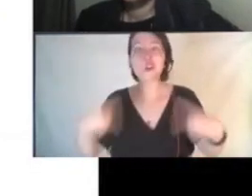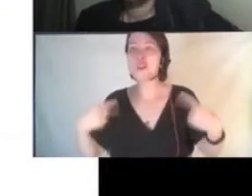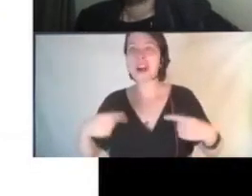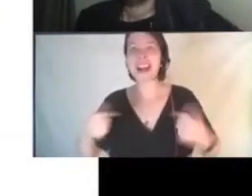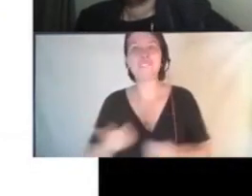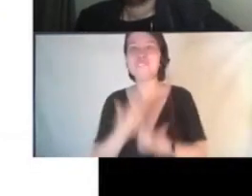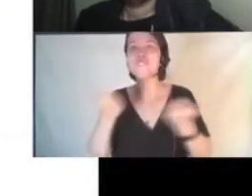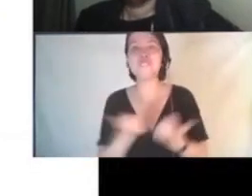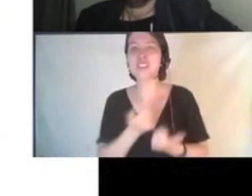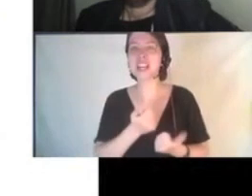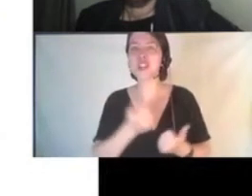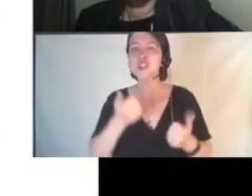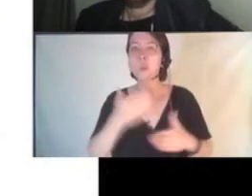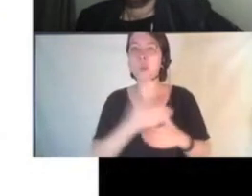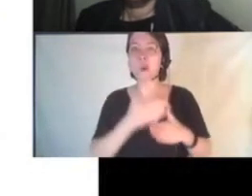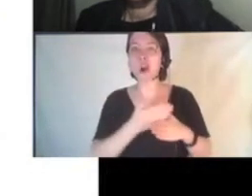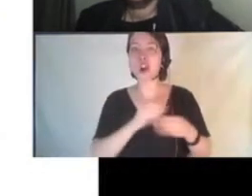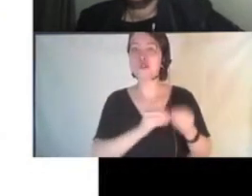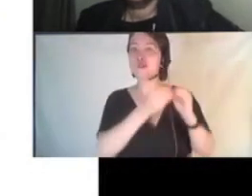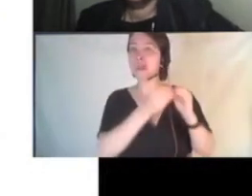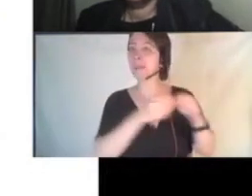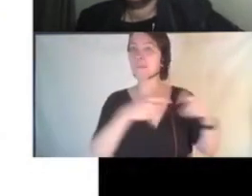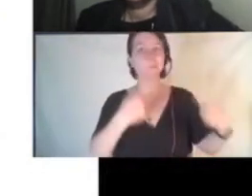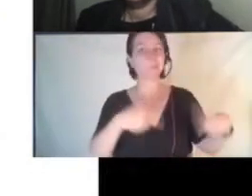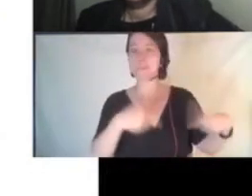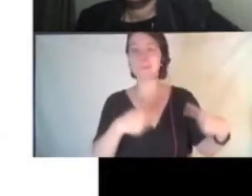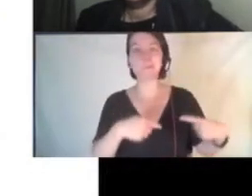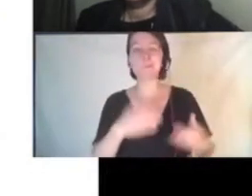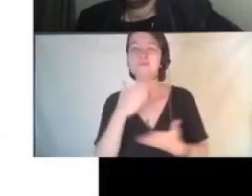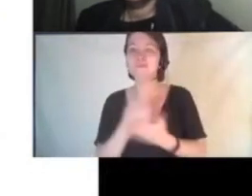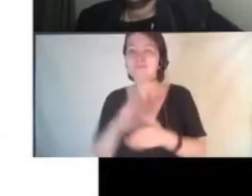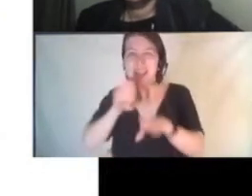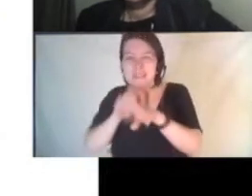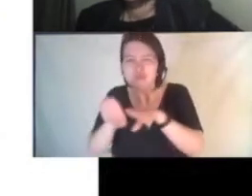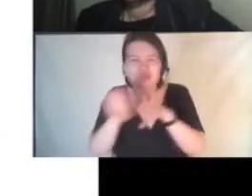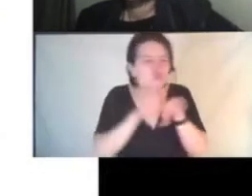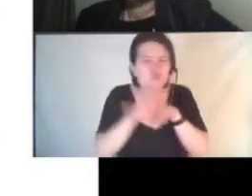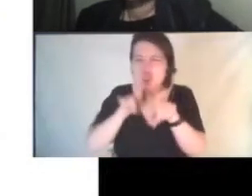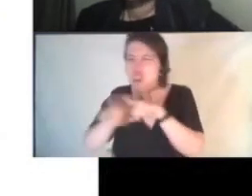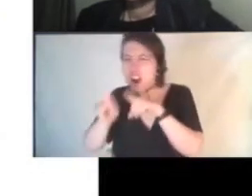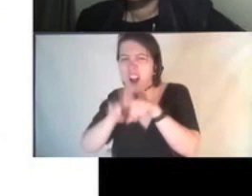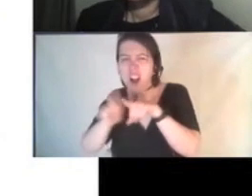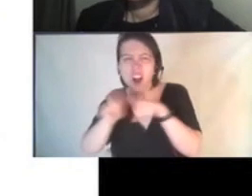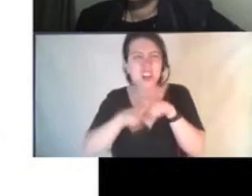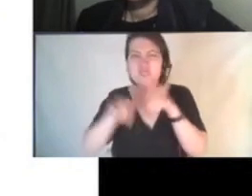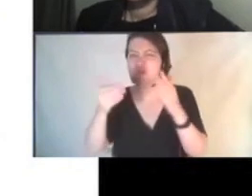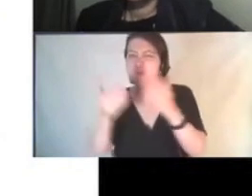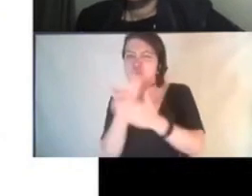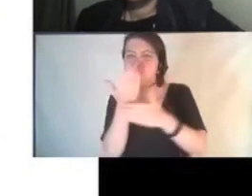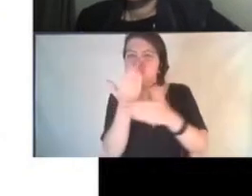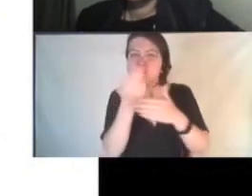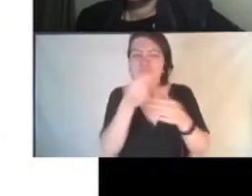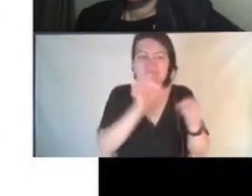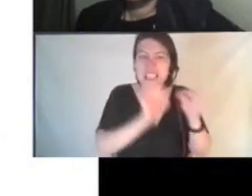all. So I had to do a lot of experimenting and trying out new techniques, new ways of